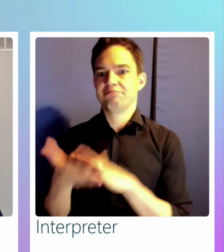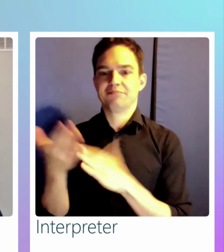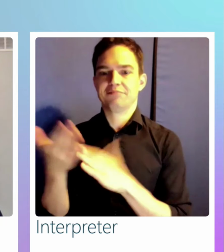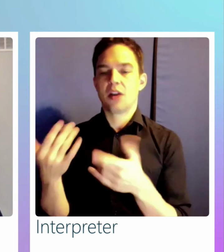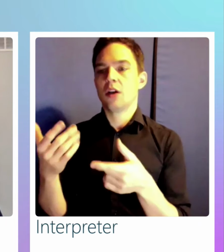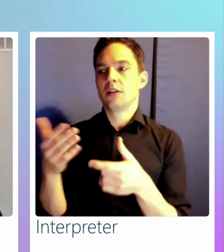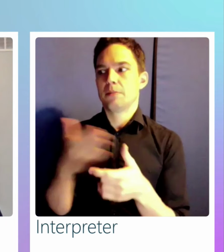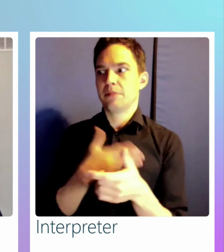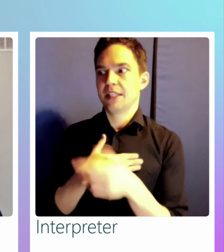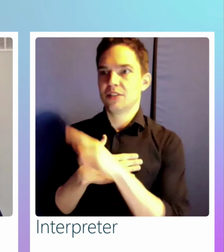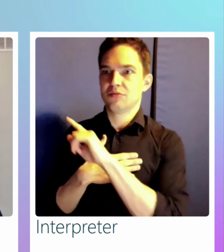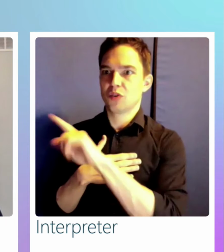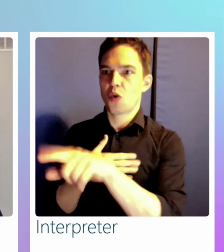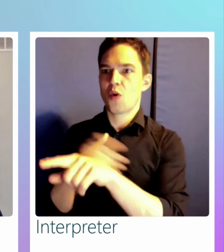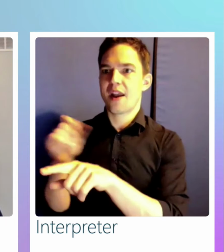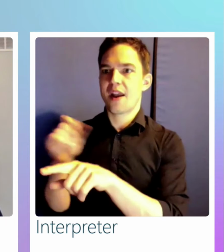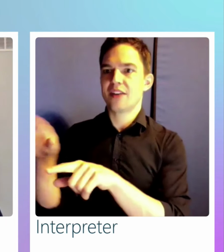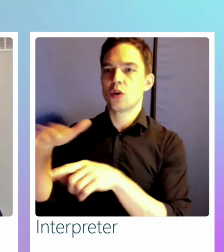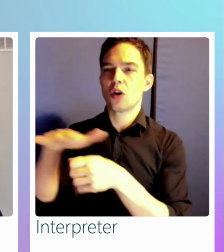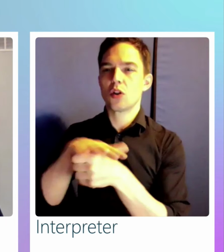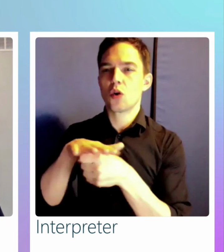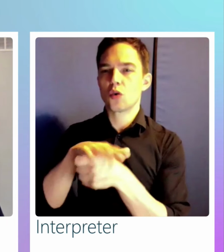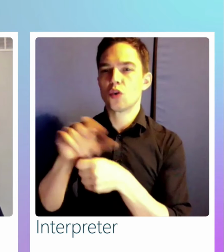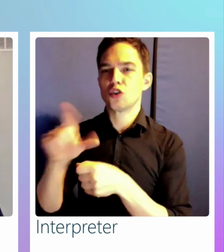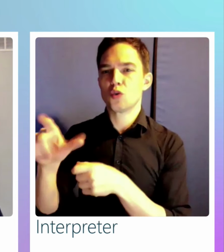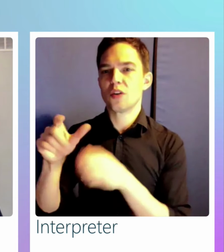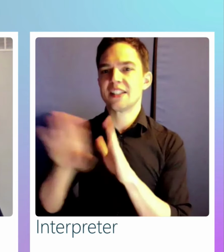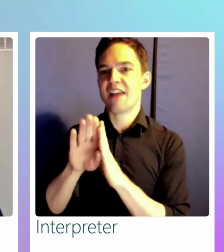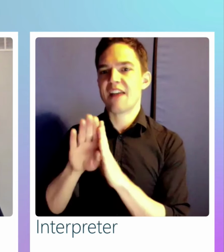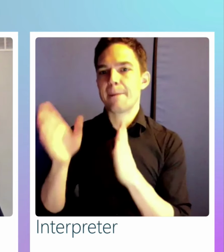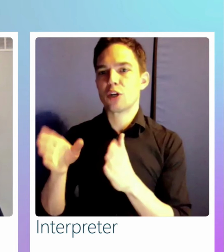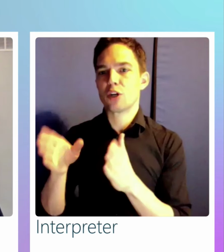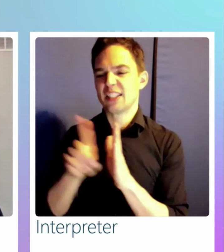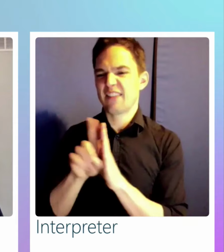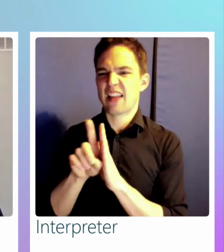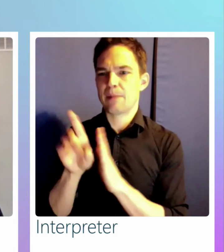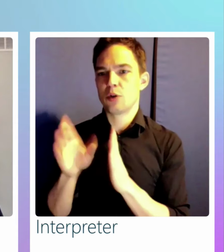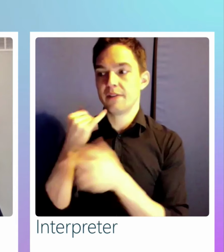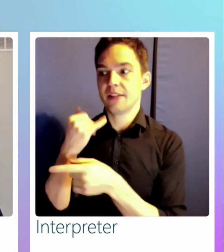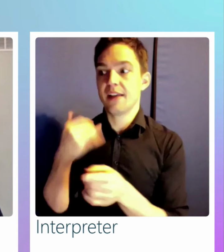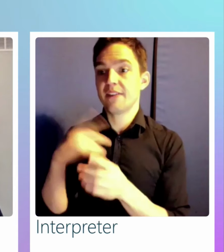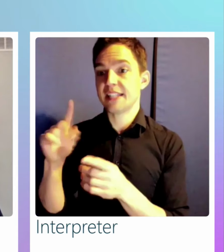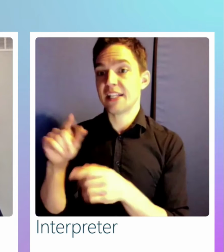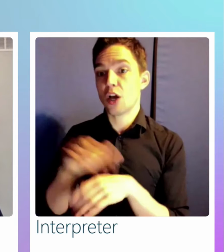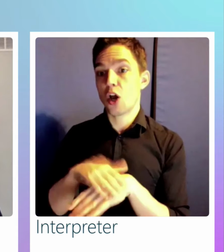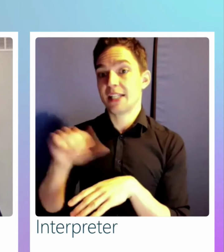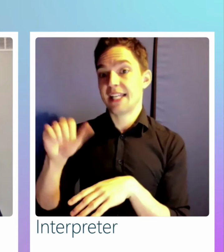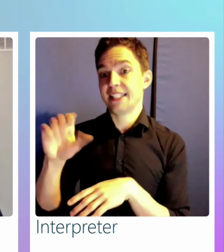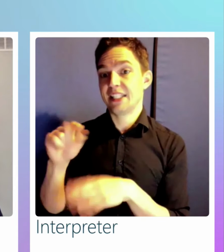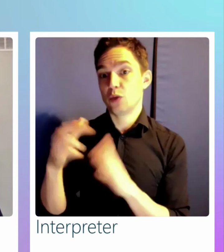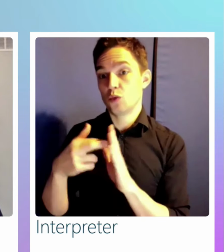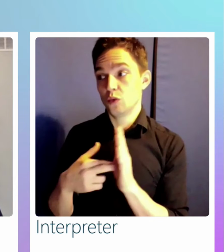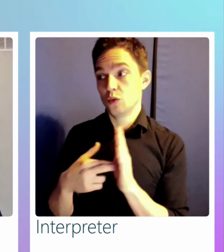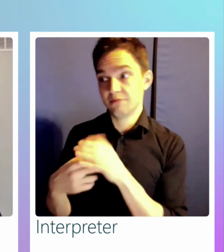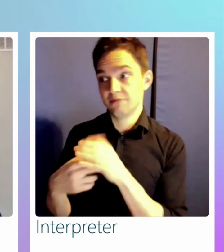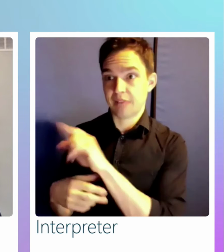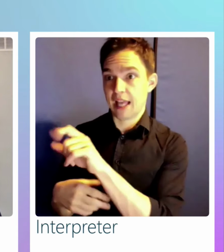ask your local tool developers if they have data on ACT rules.